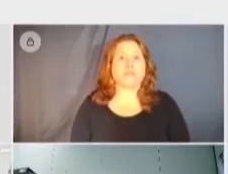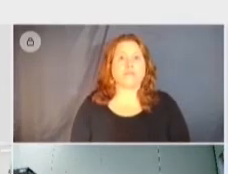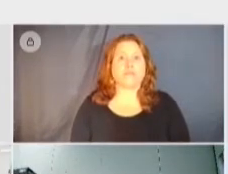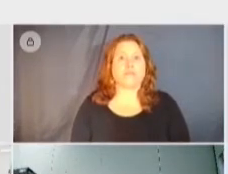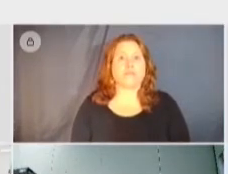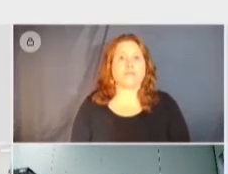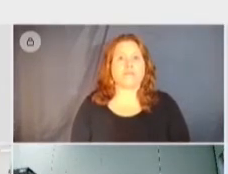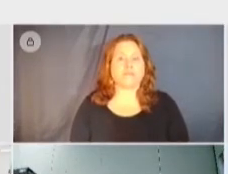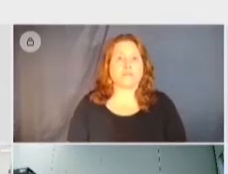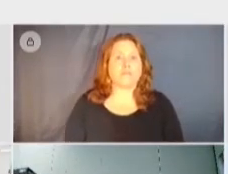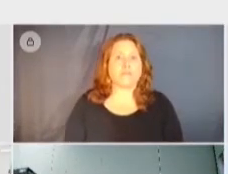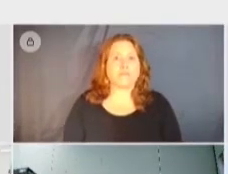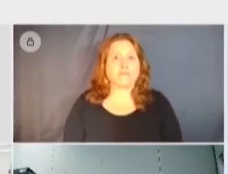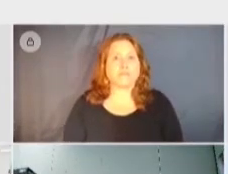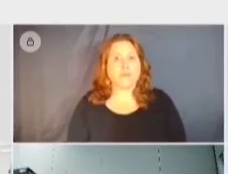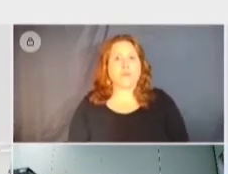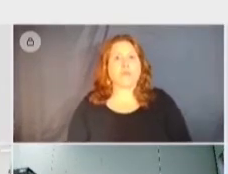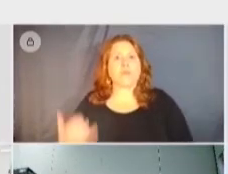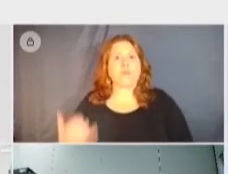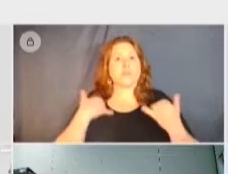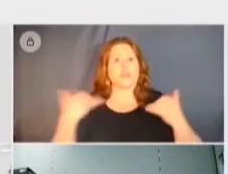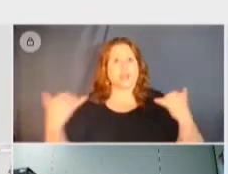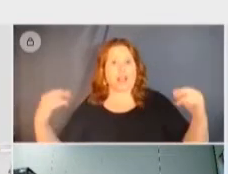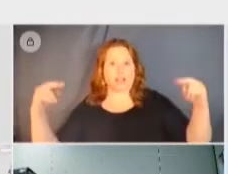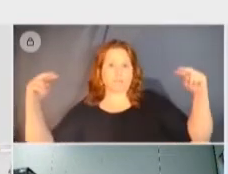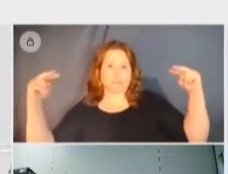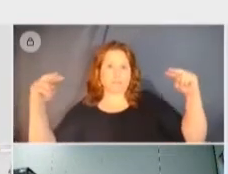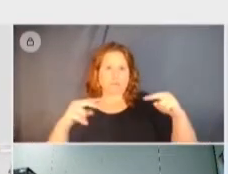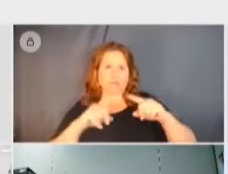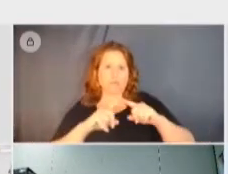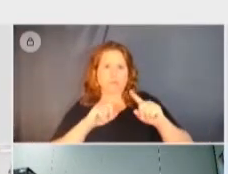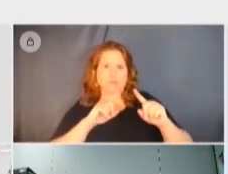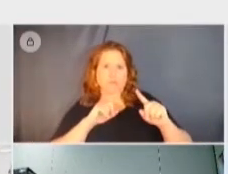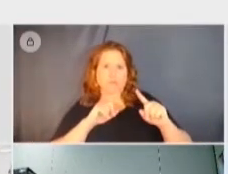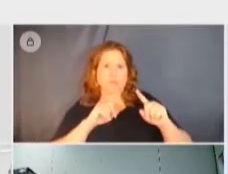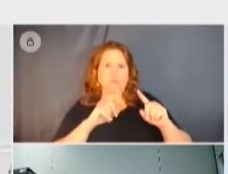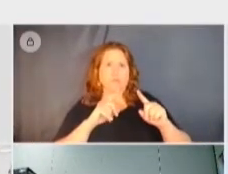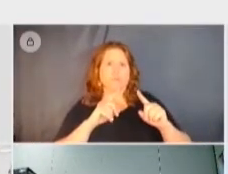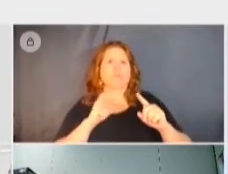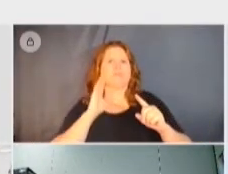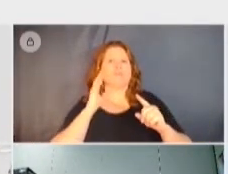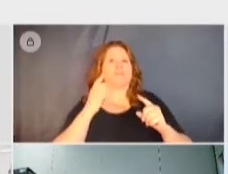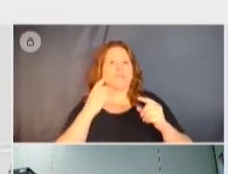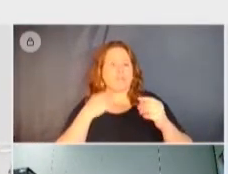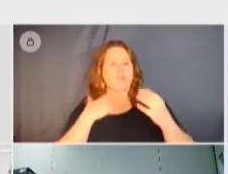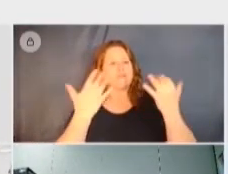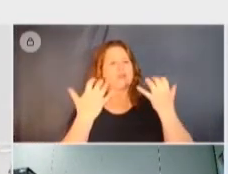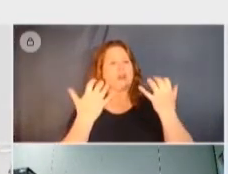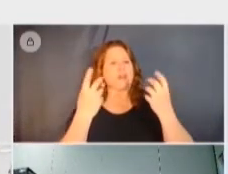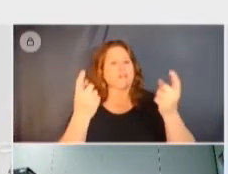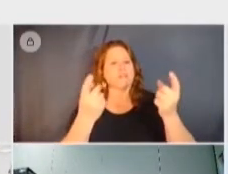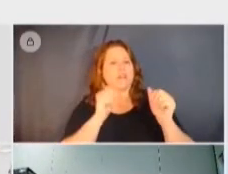and I responded to the request for comments on April 20th.